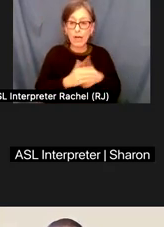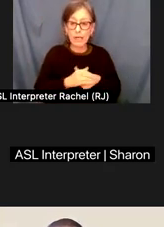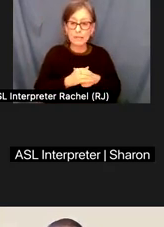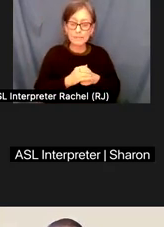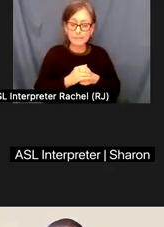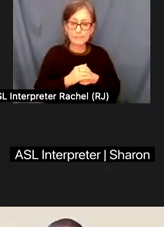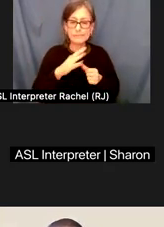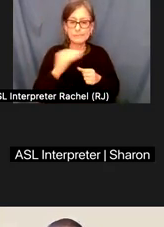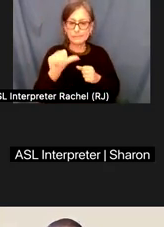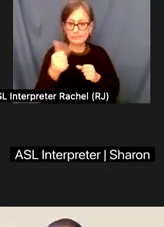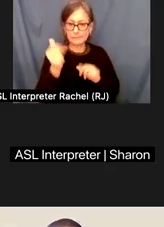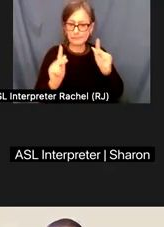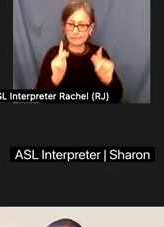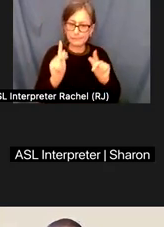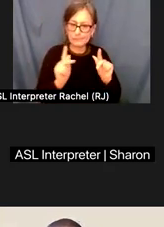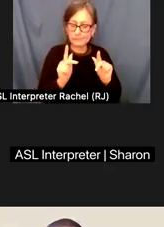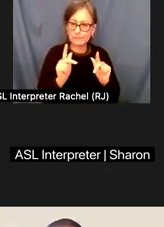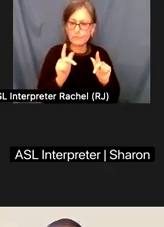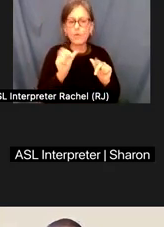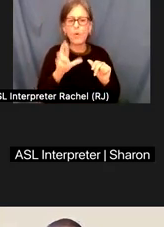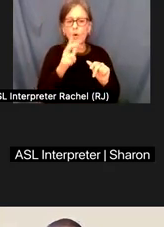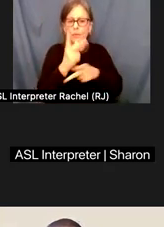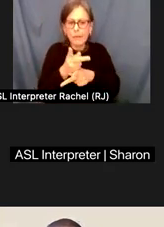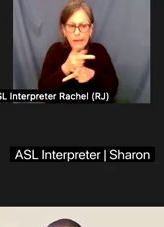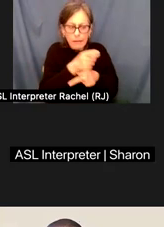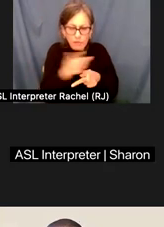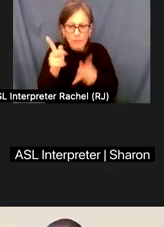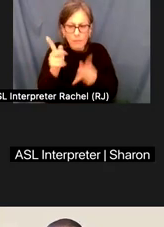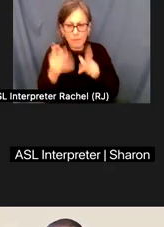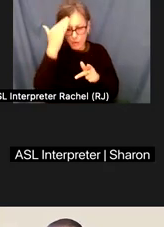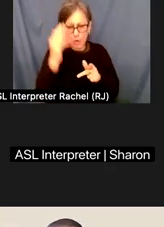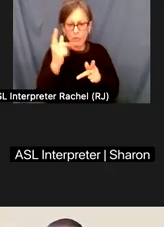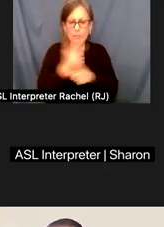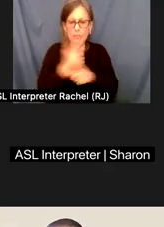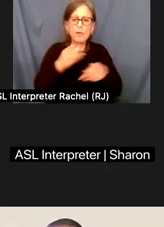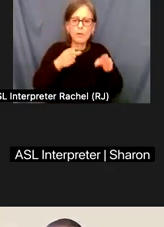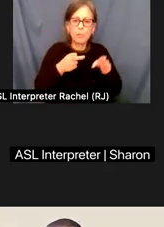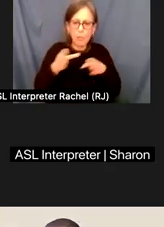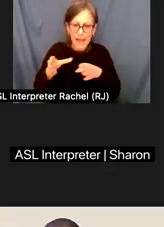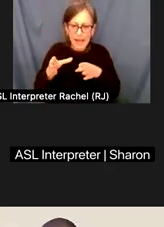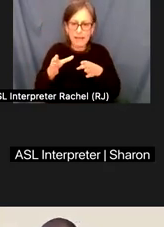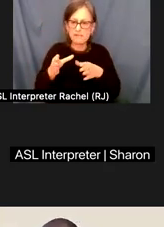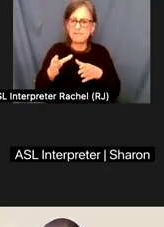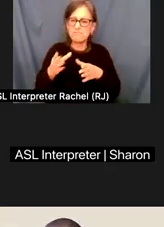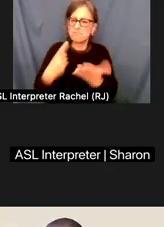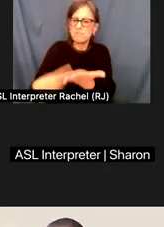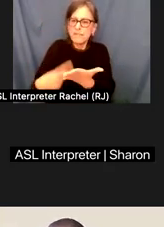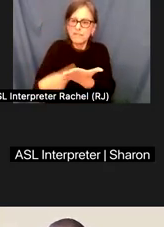and others that are, or a caregiver that people know the appropriate way that's discussed in